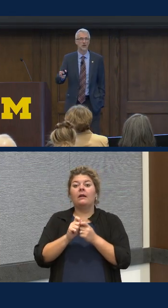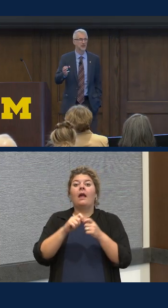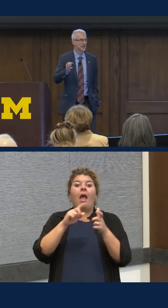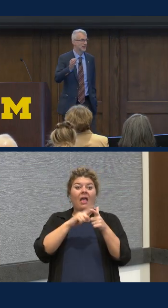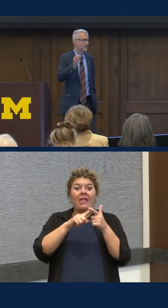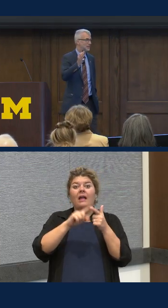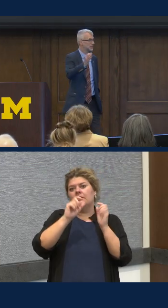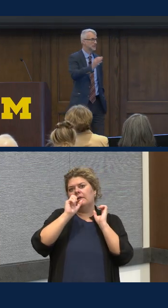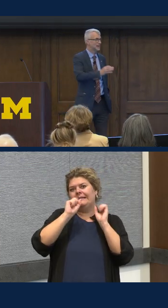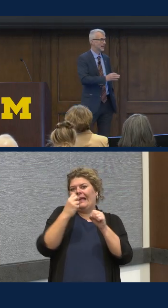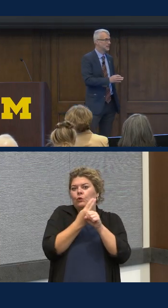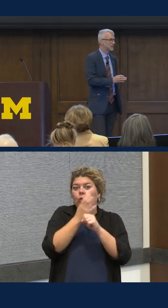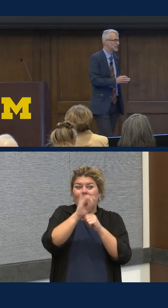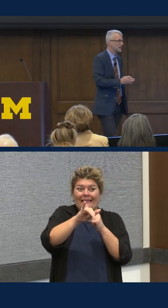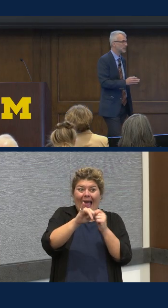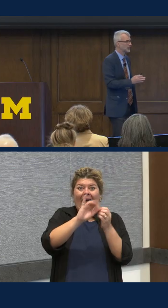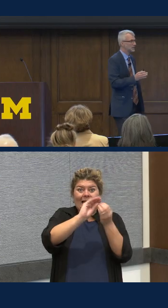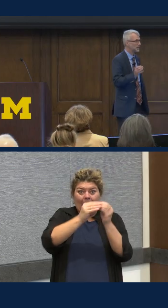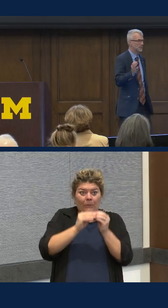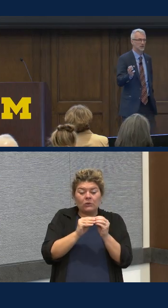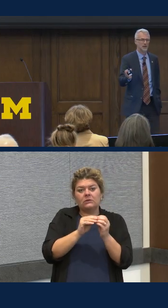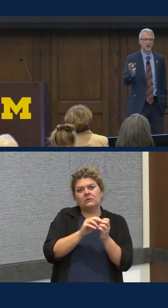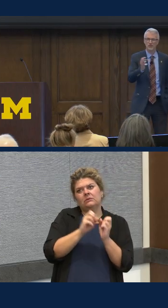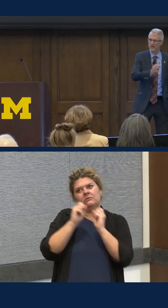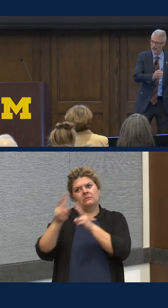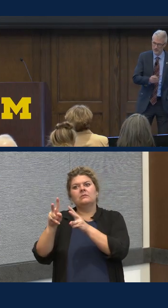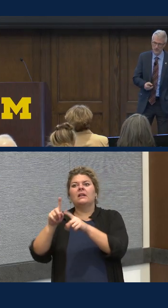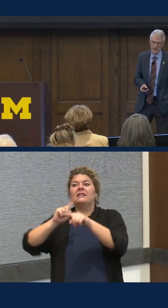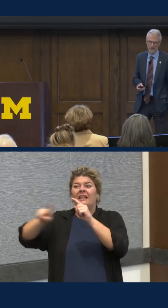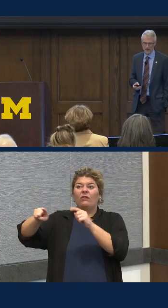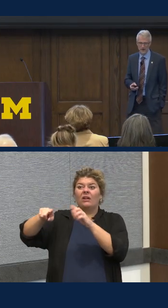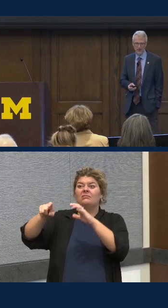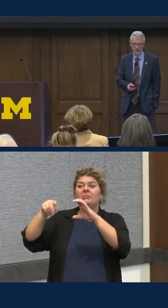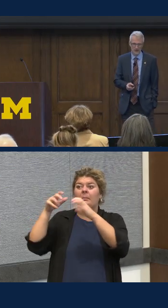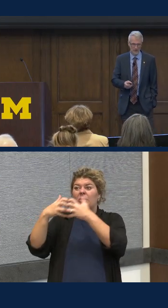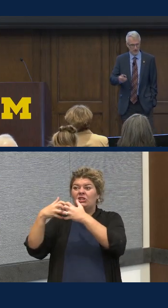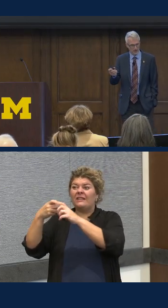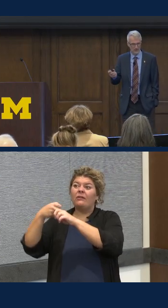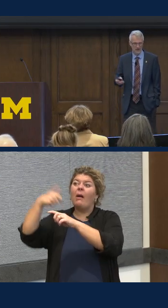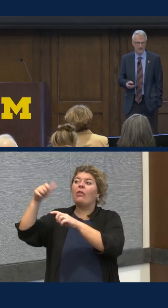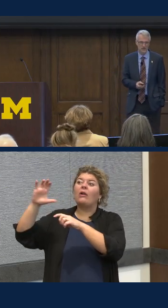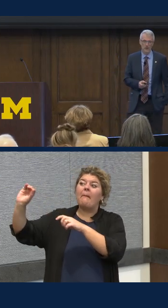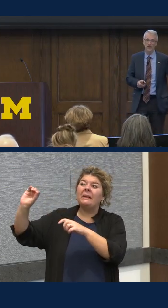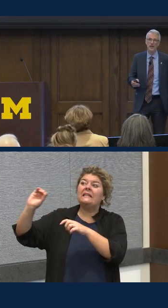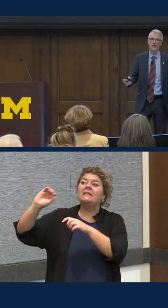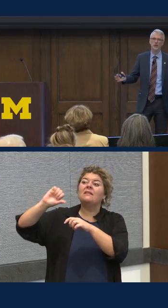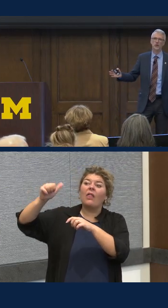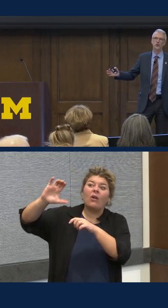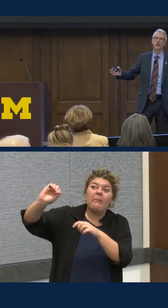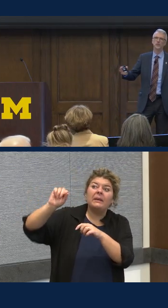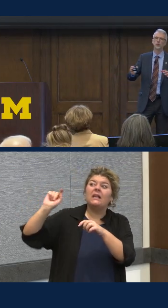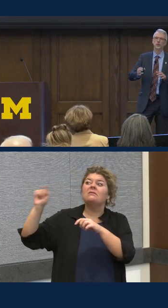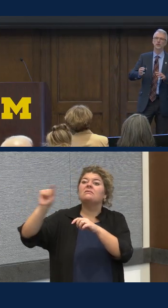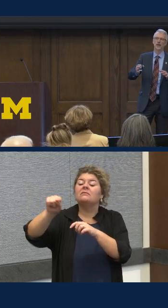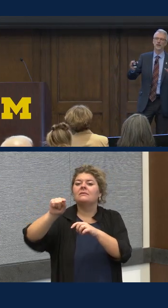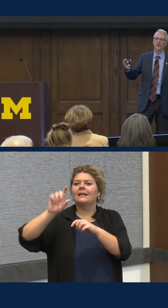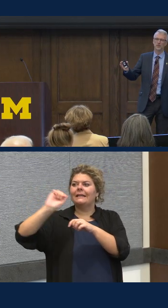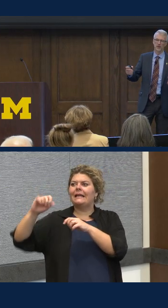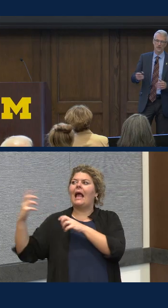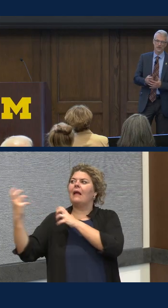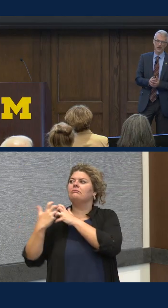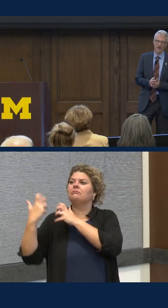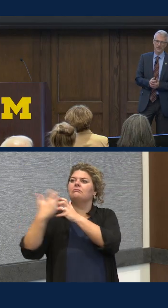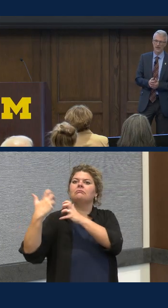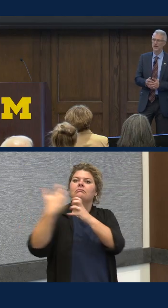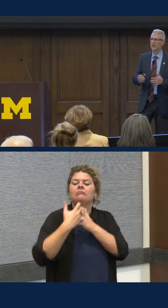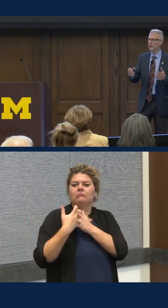reproducible across different scanners from the same company, but different scanners from the different companies across sites and so on, so that you can pool data from